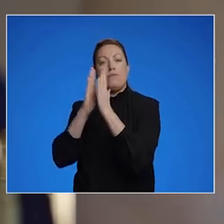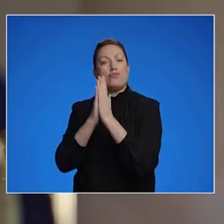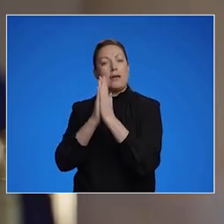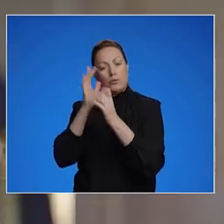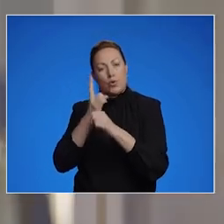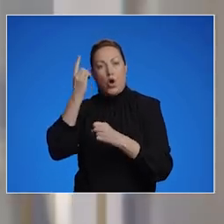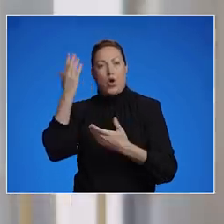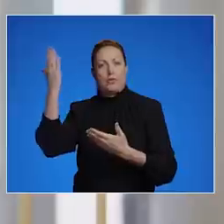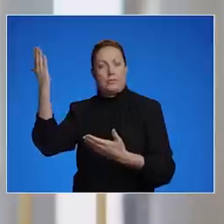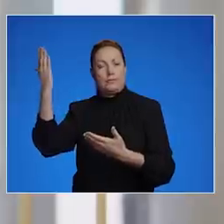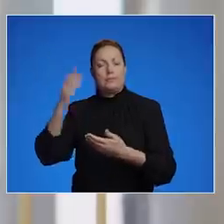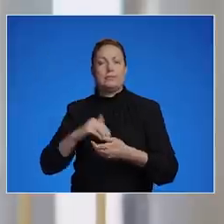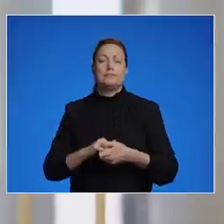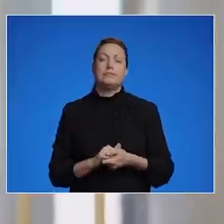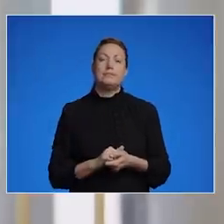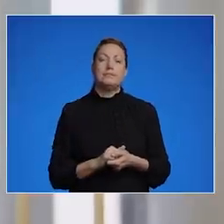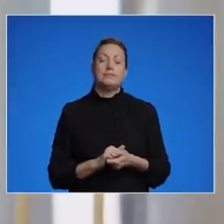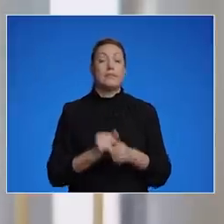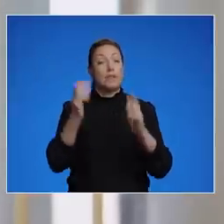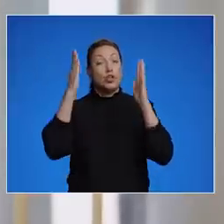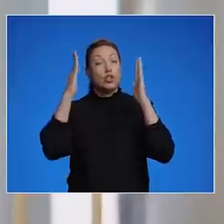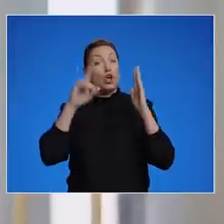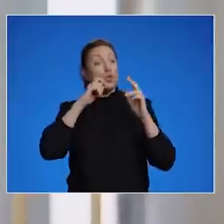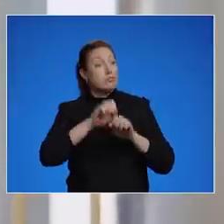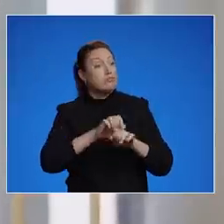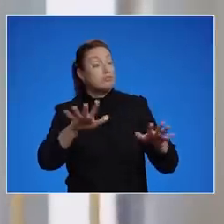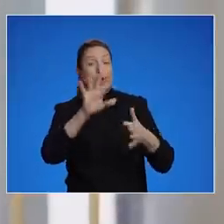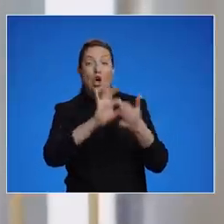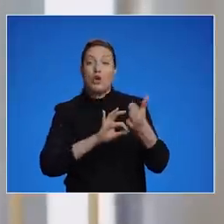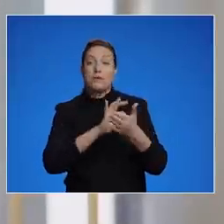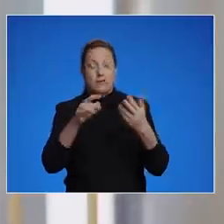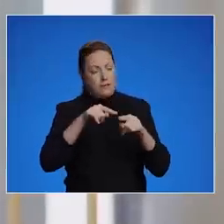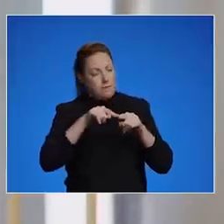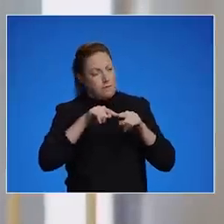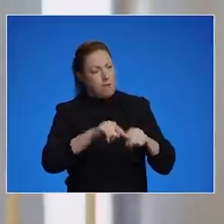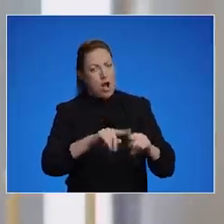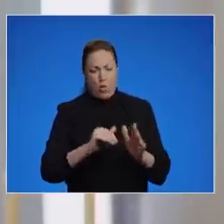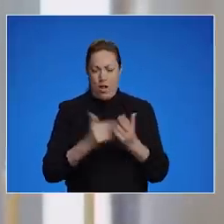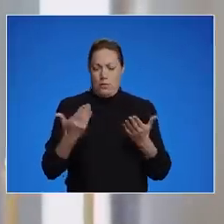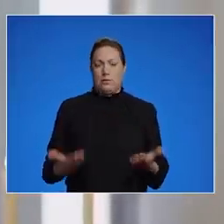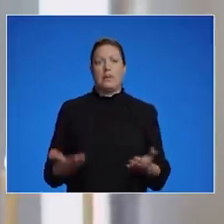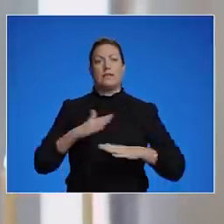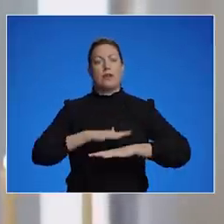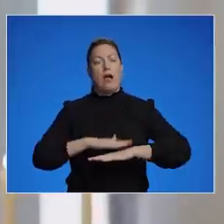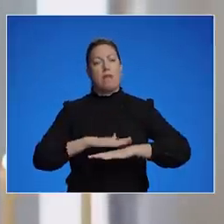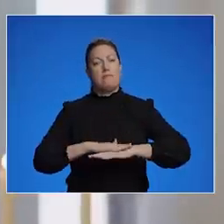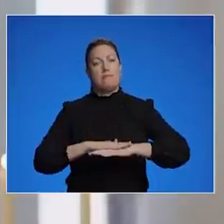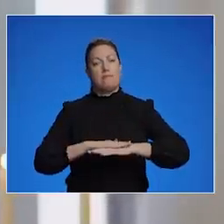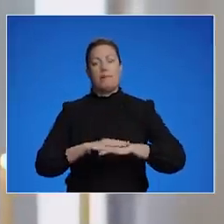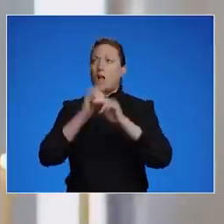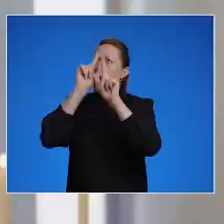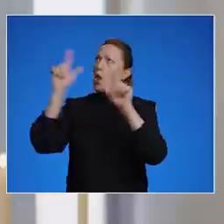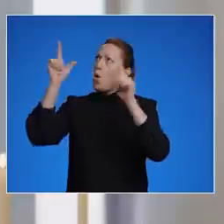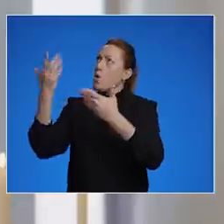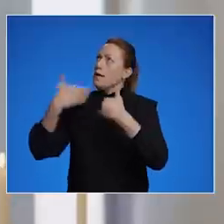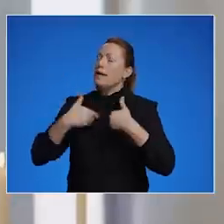of all. That the Church will spread the gospel, responding to the signs of the times. Lord, set us free.